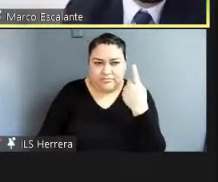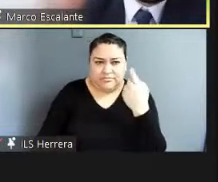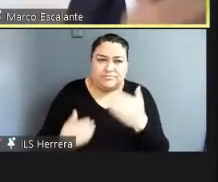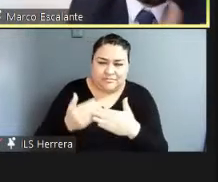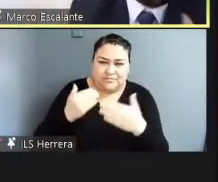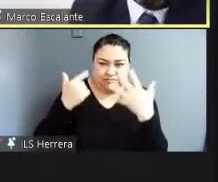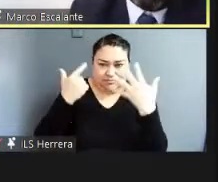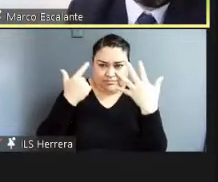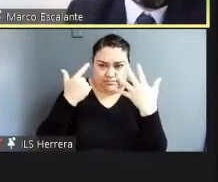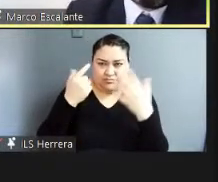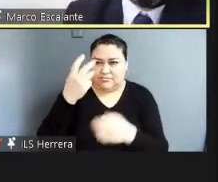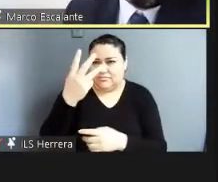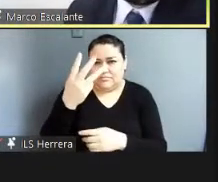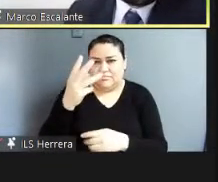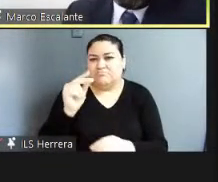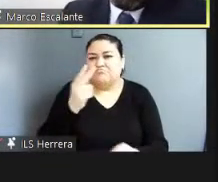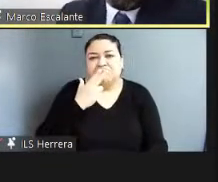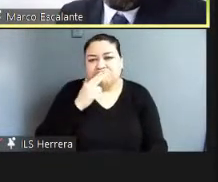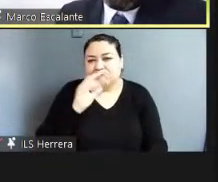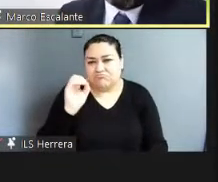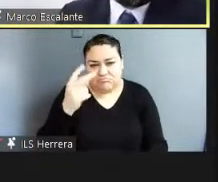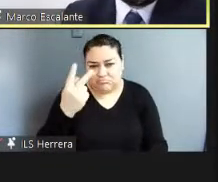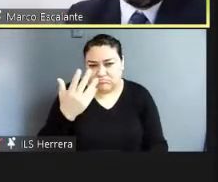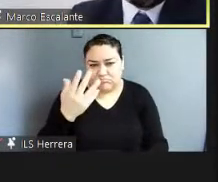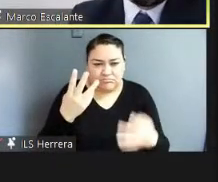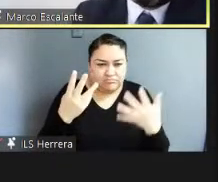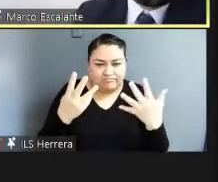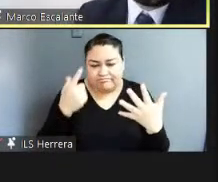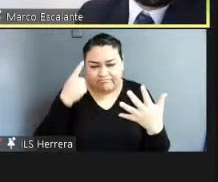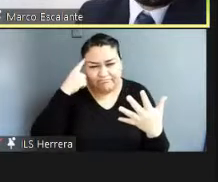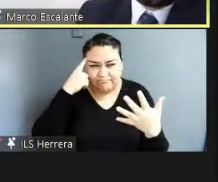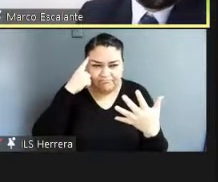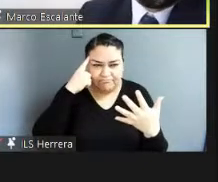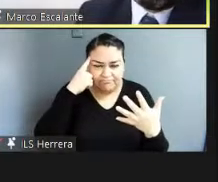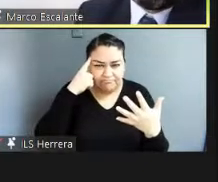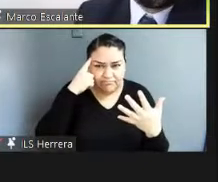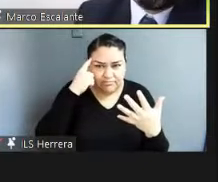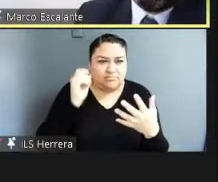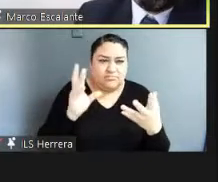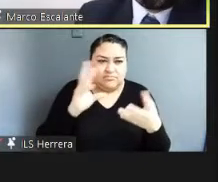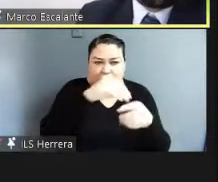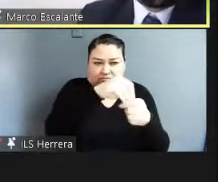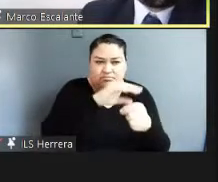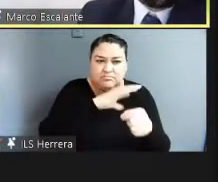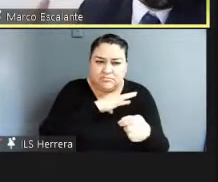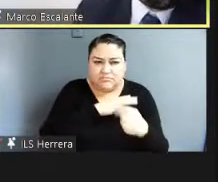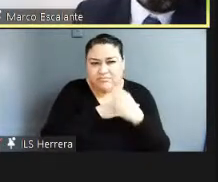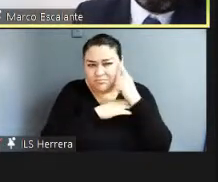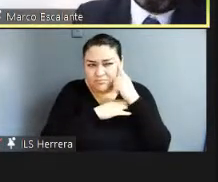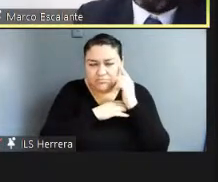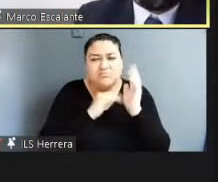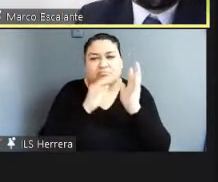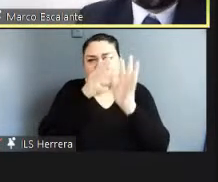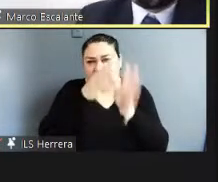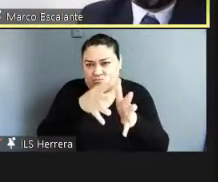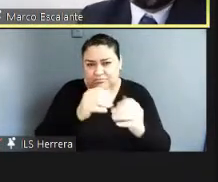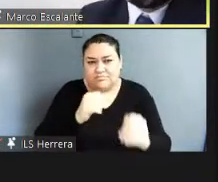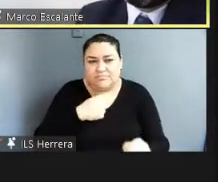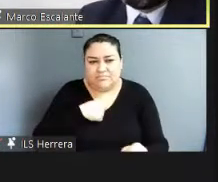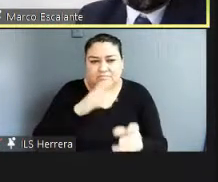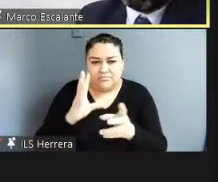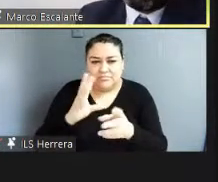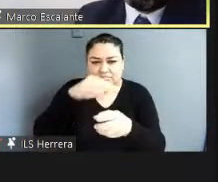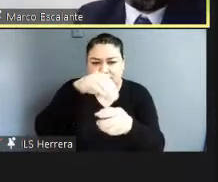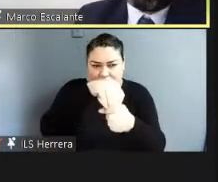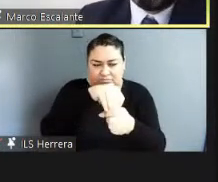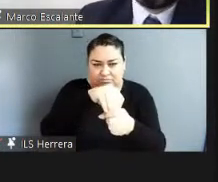of, there were seven, but three we did not use because we considered that within the generic ones, they were already considered. So we were